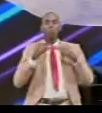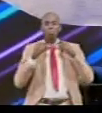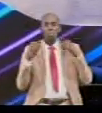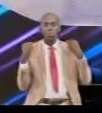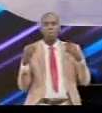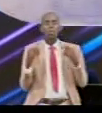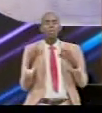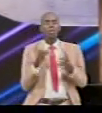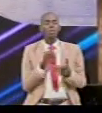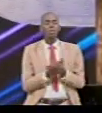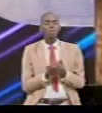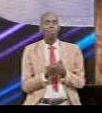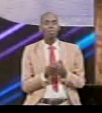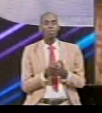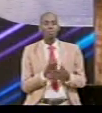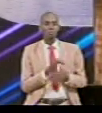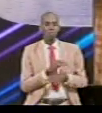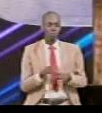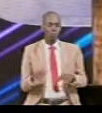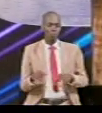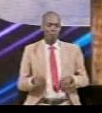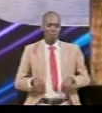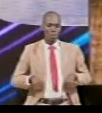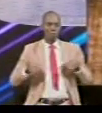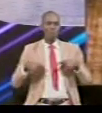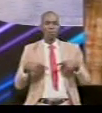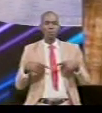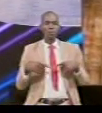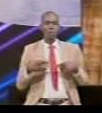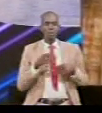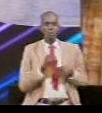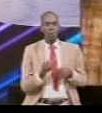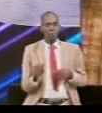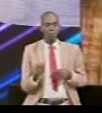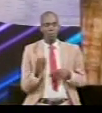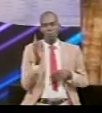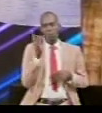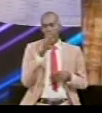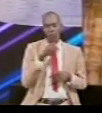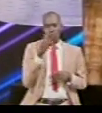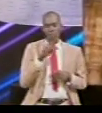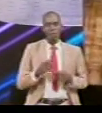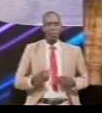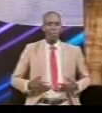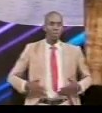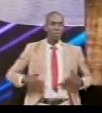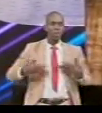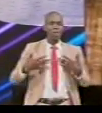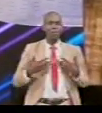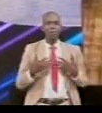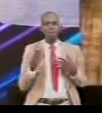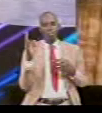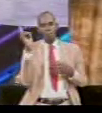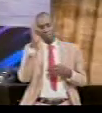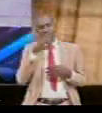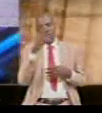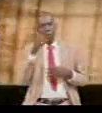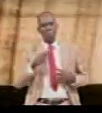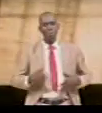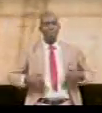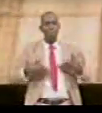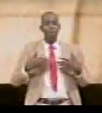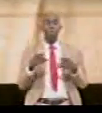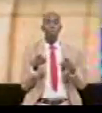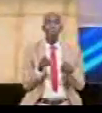don't live superficial lives, hollow lives, frivolous lives, careless lives. Even